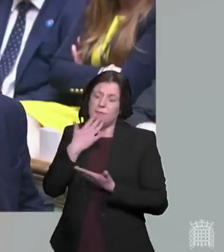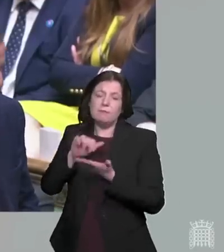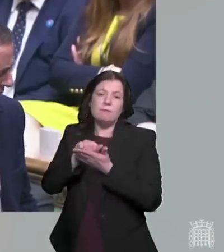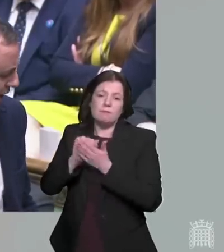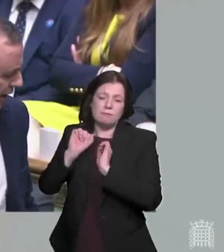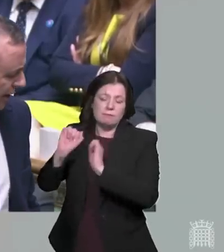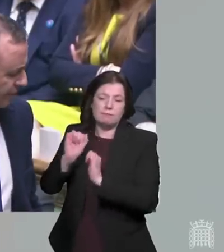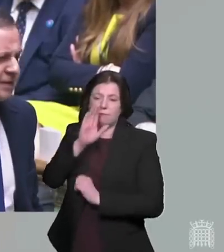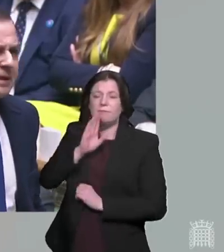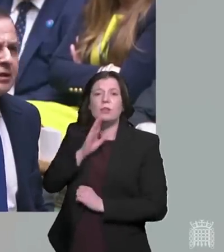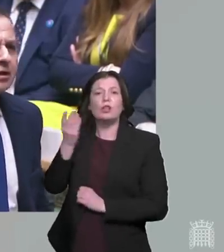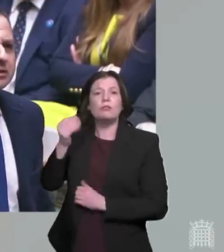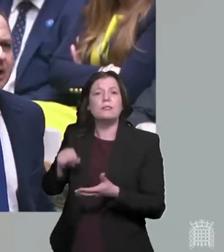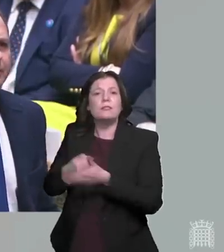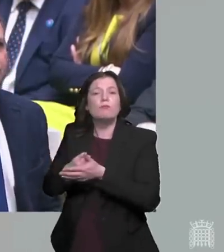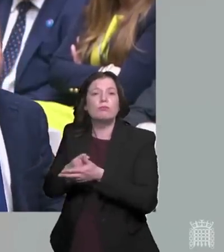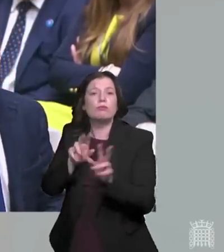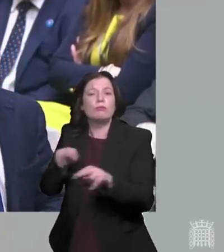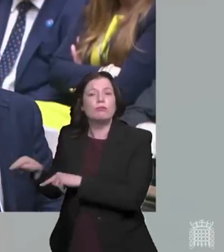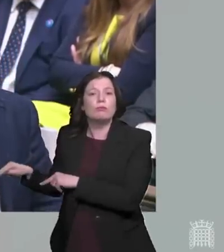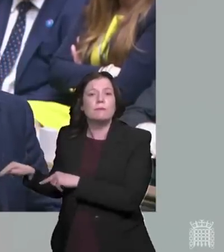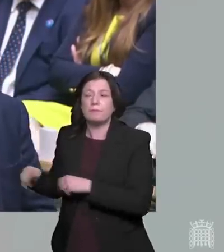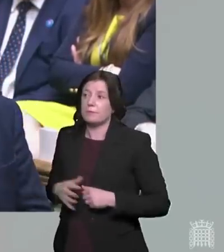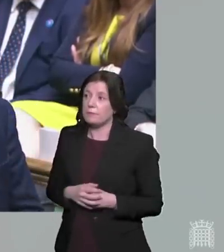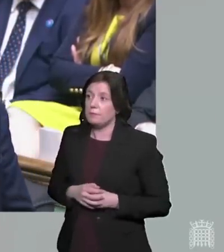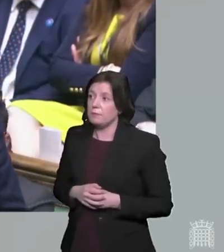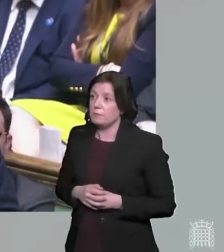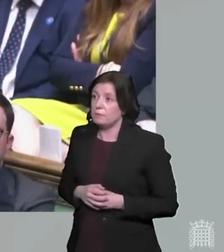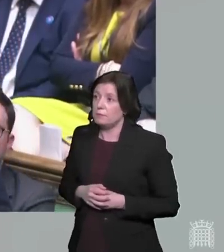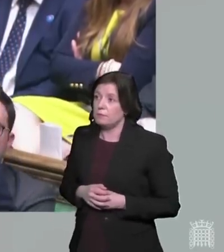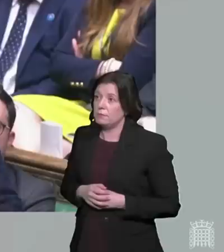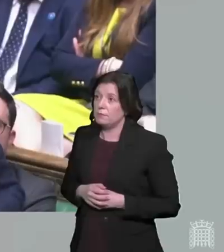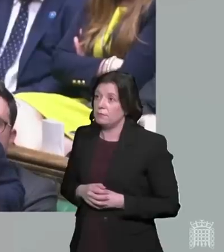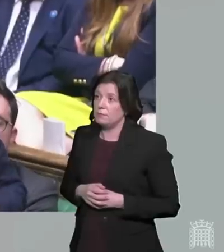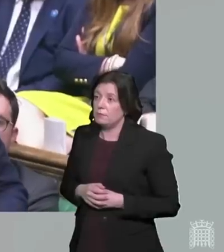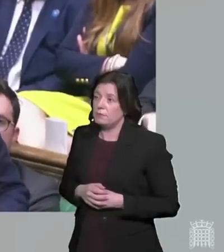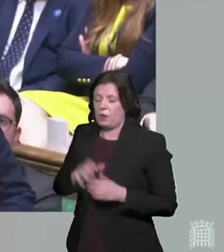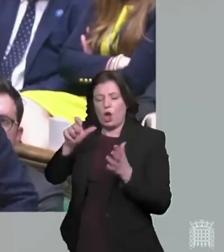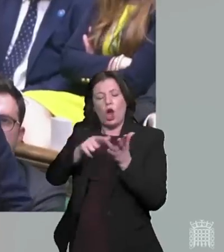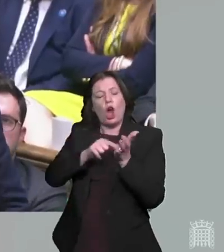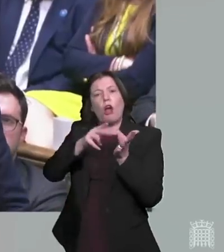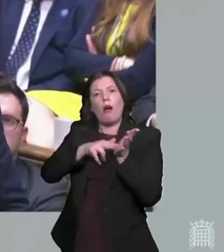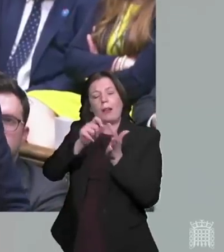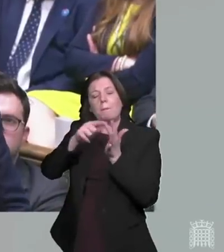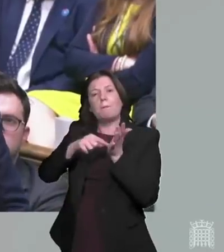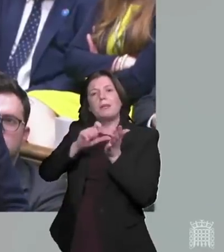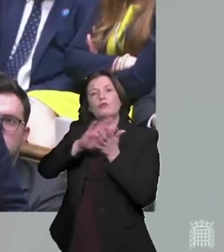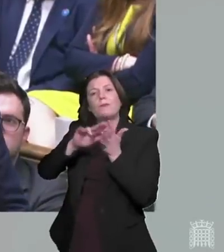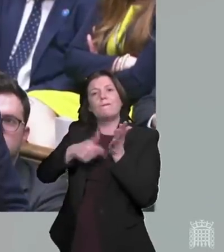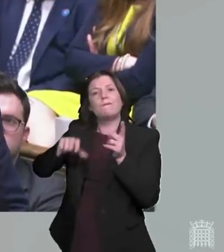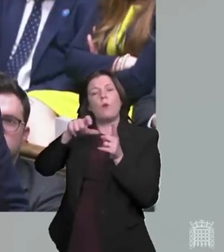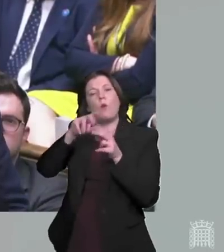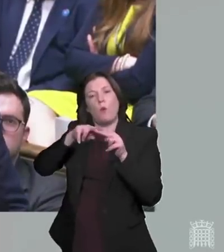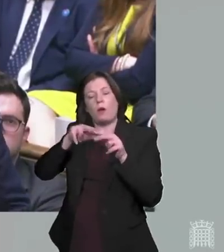life? Mr. Speaker, double child rapist and killer Colin Pitchfork is once